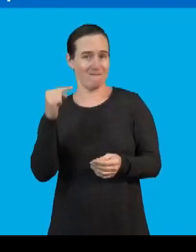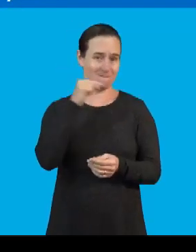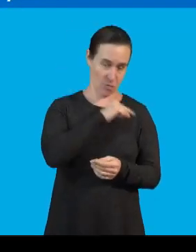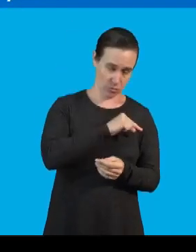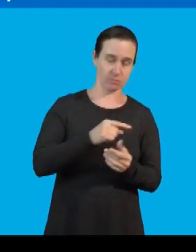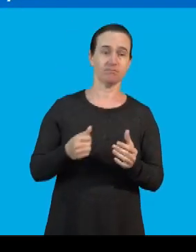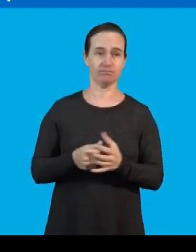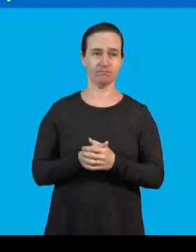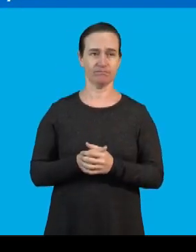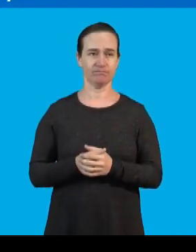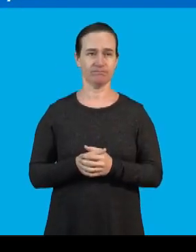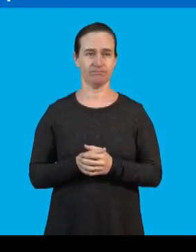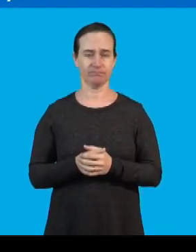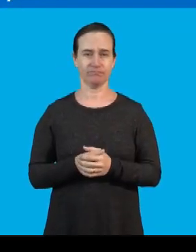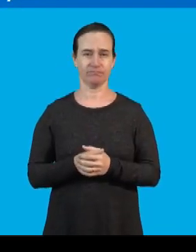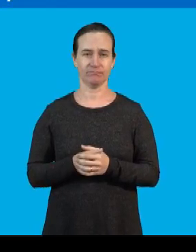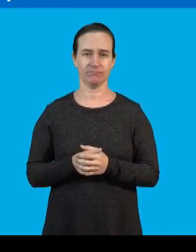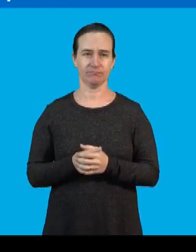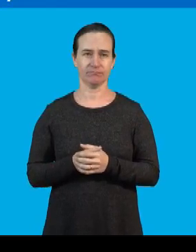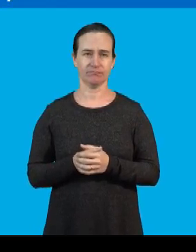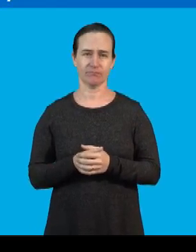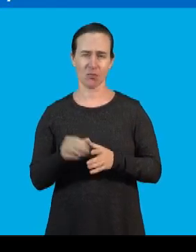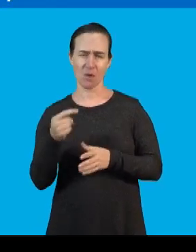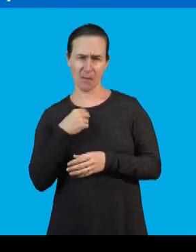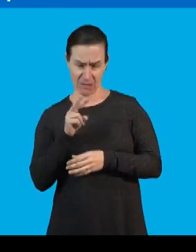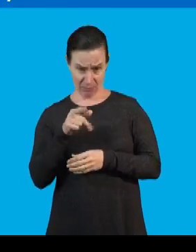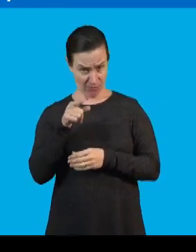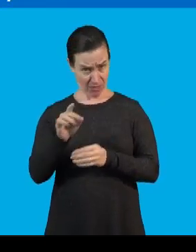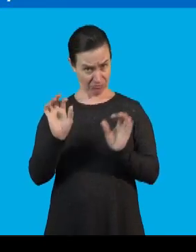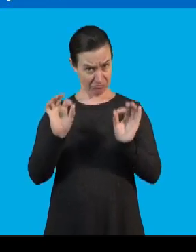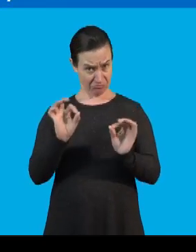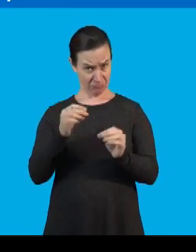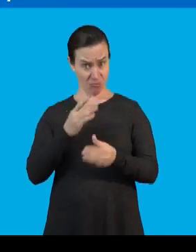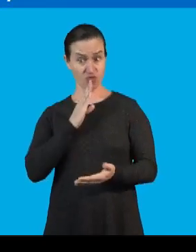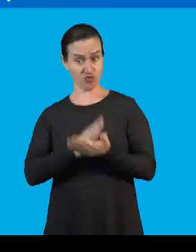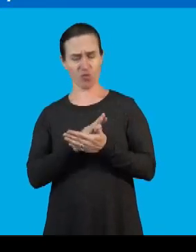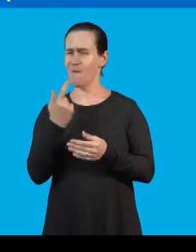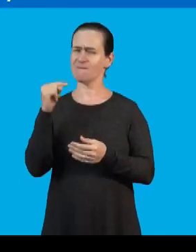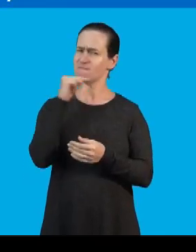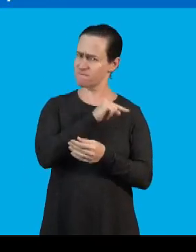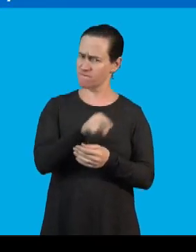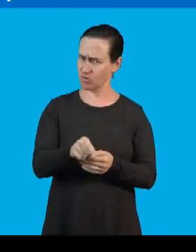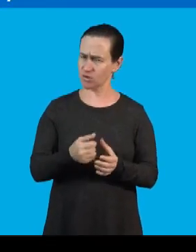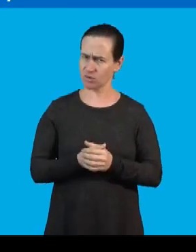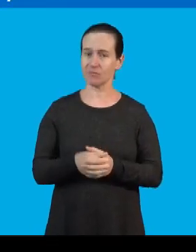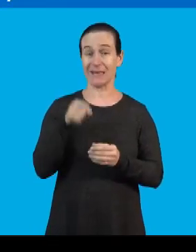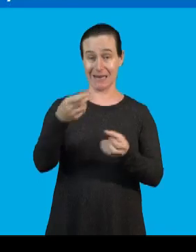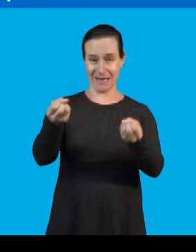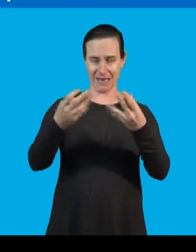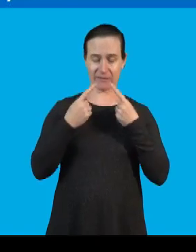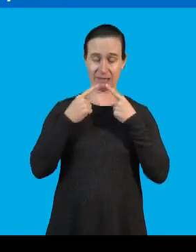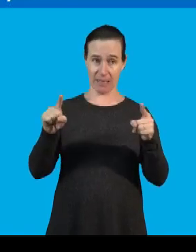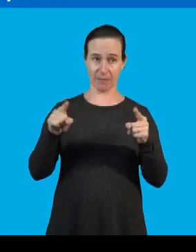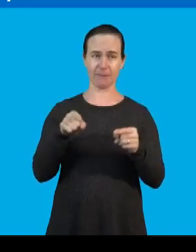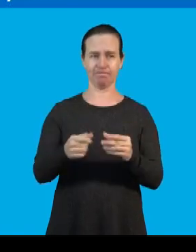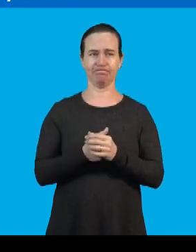our 4th question. State whether true or false. All right, so remember, you are just judging whether